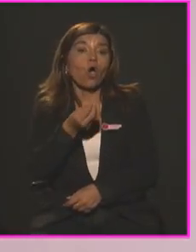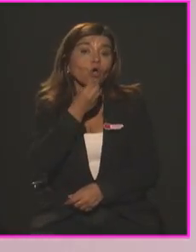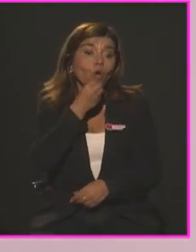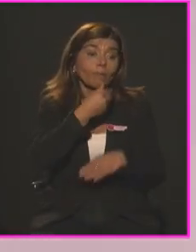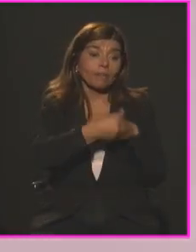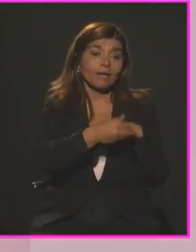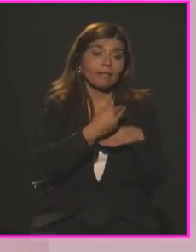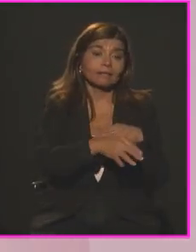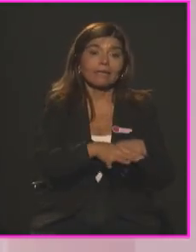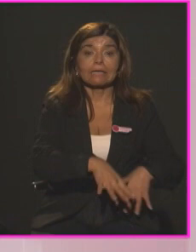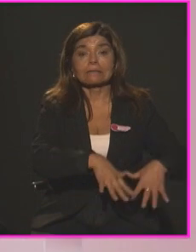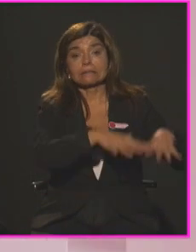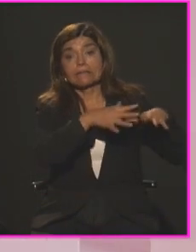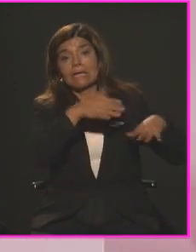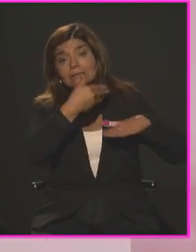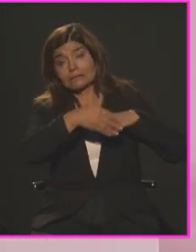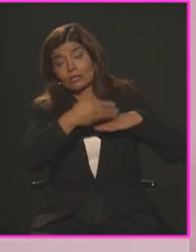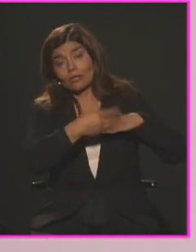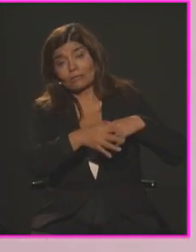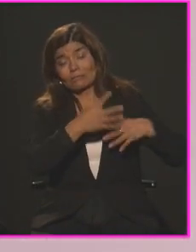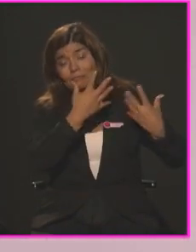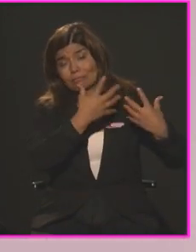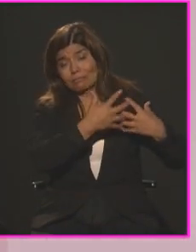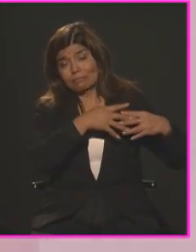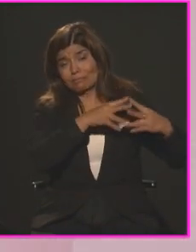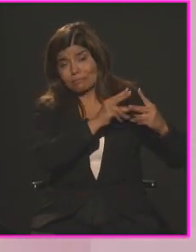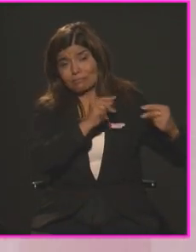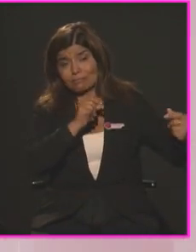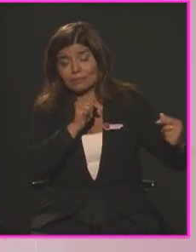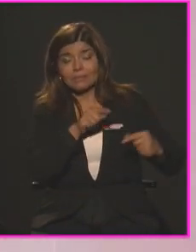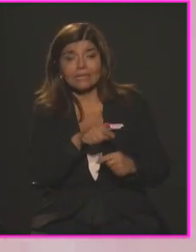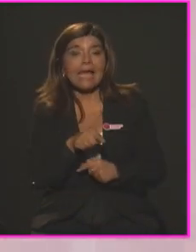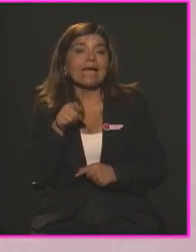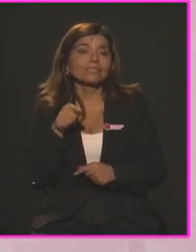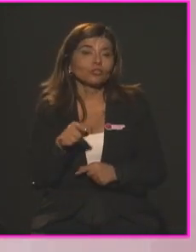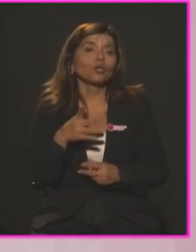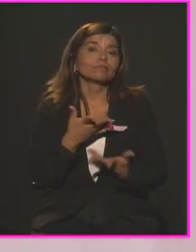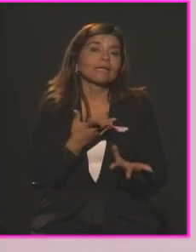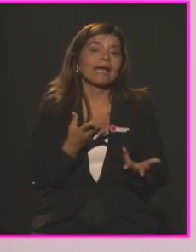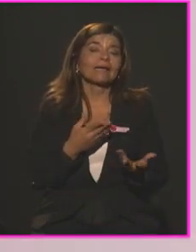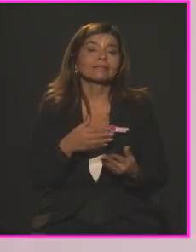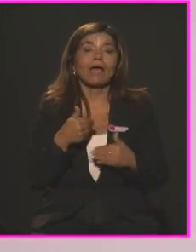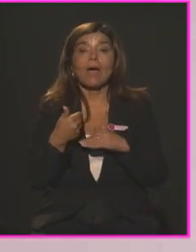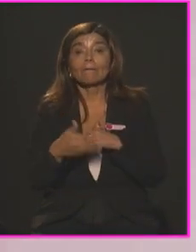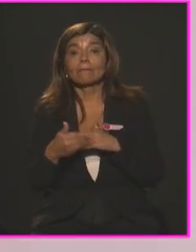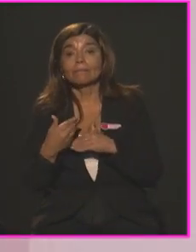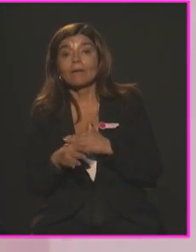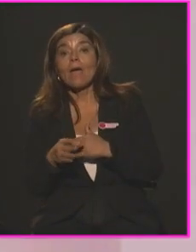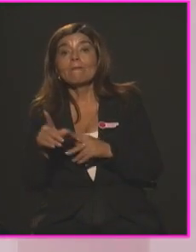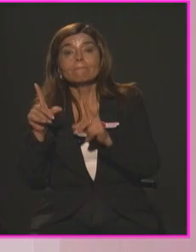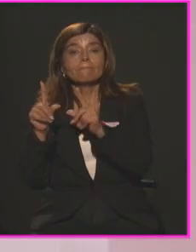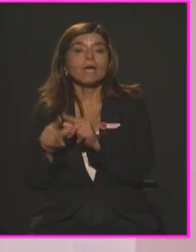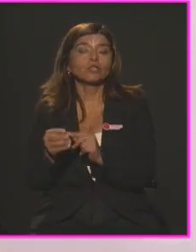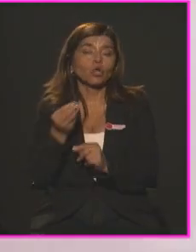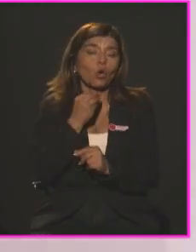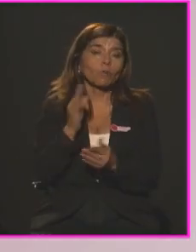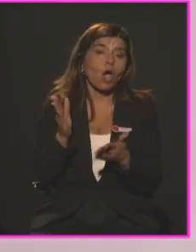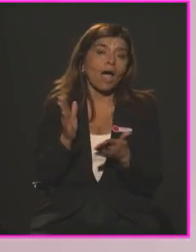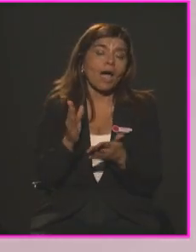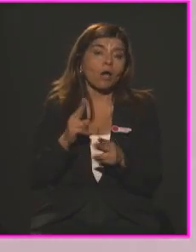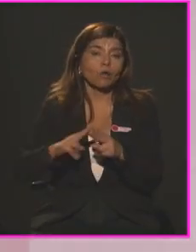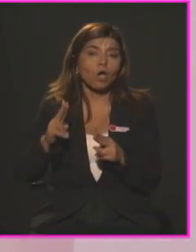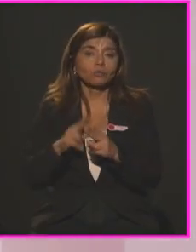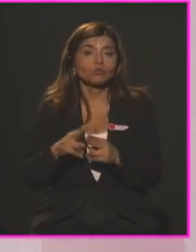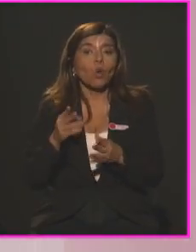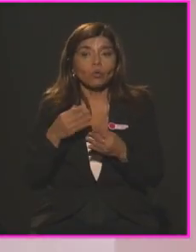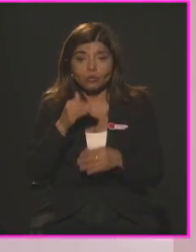Because of this, what this means is that this makes wasting less food a very immediate climate solution. So different from other solutions